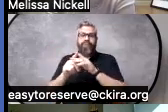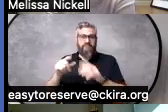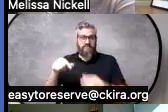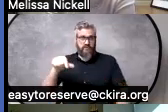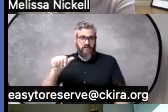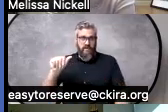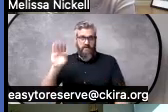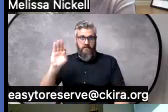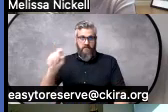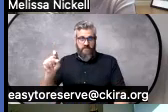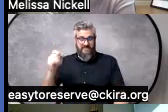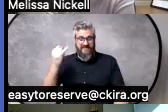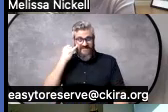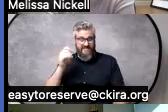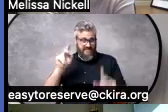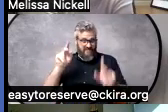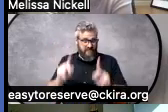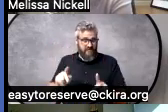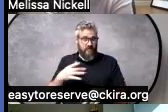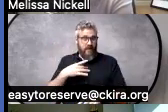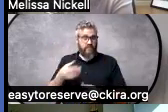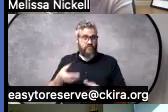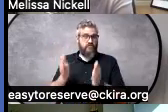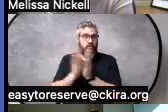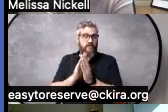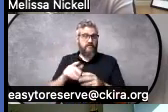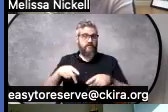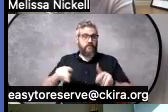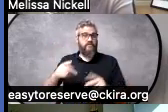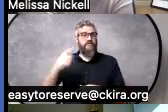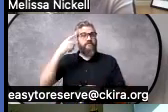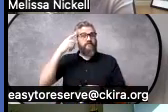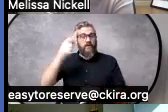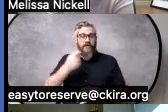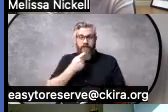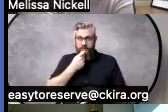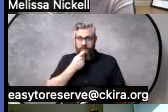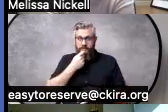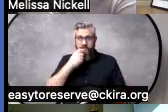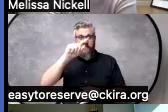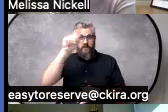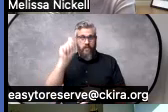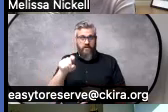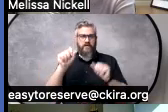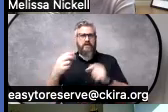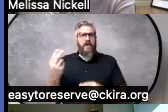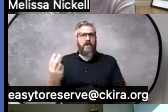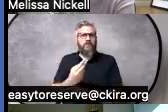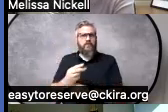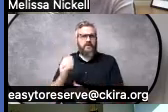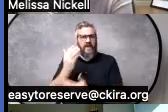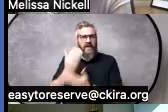to request permission to ask a question using their microphone, you can use the hand raise tool to do that as